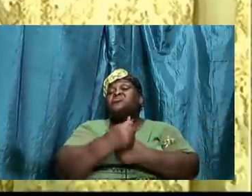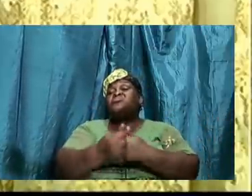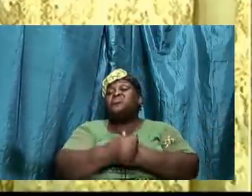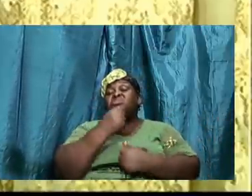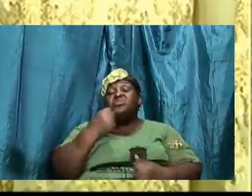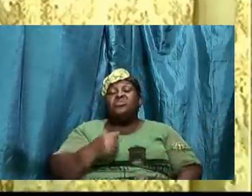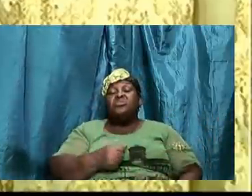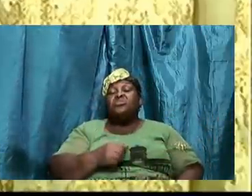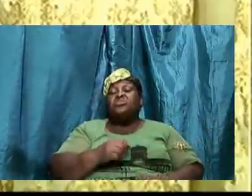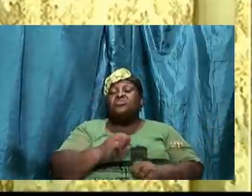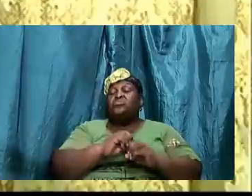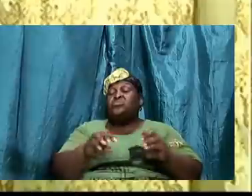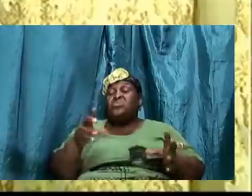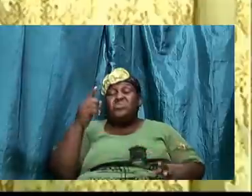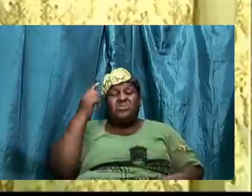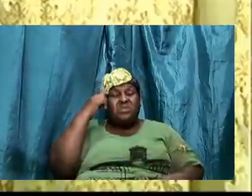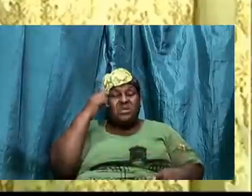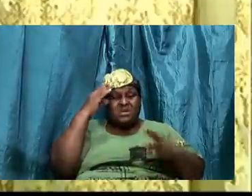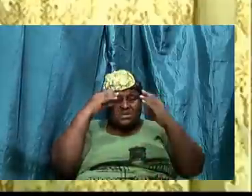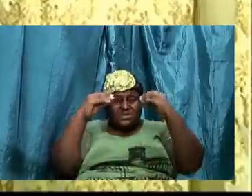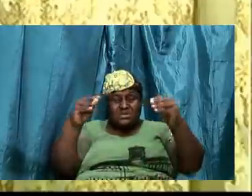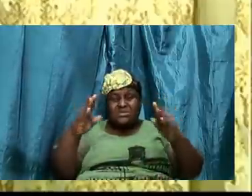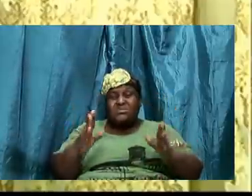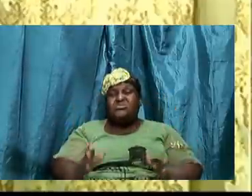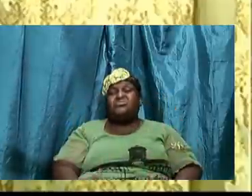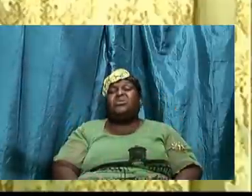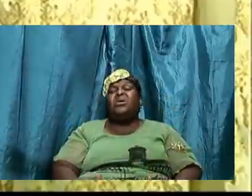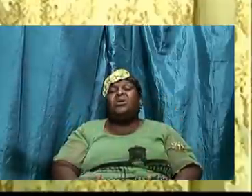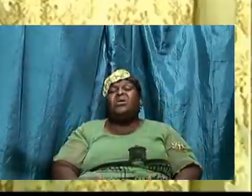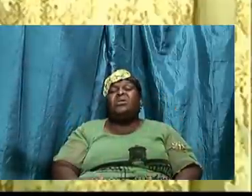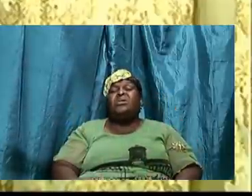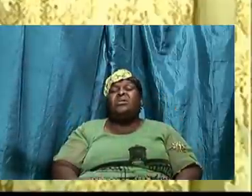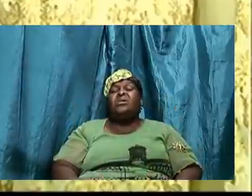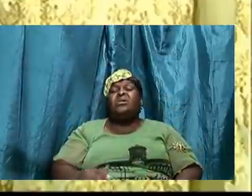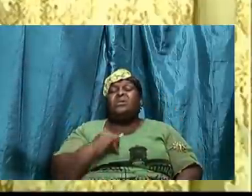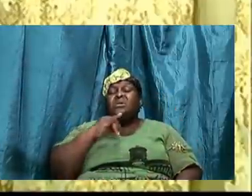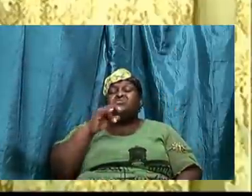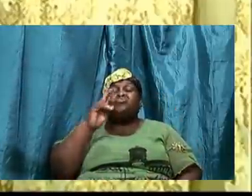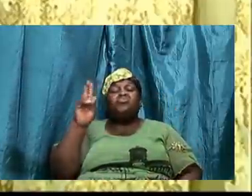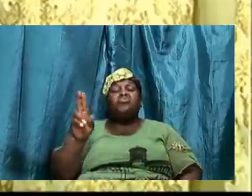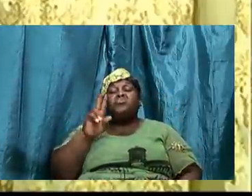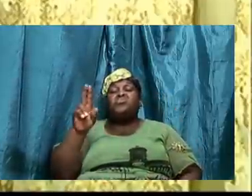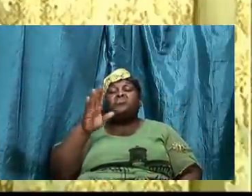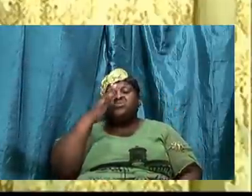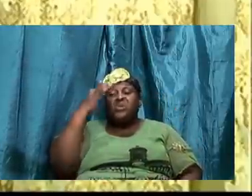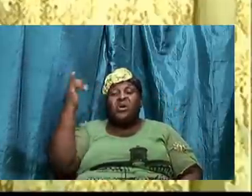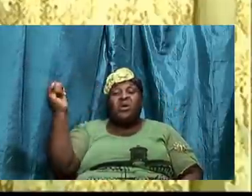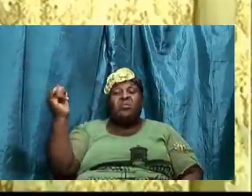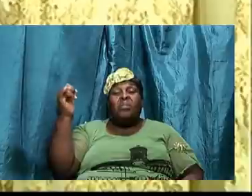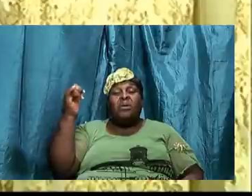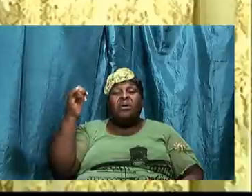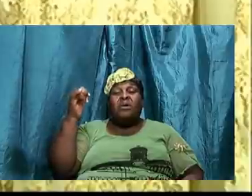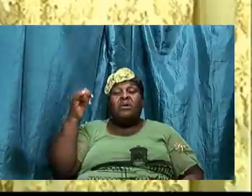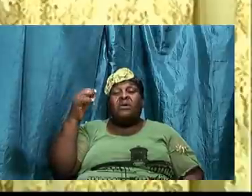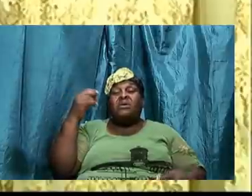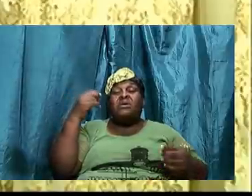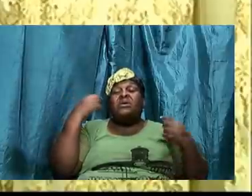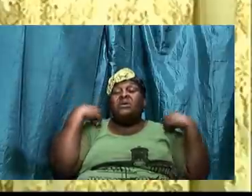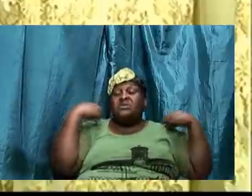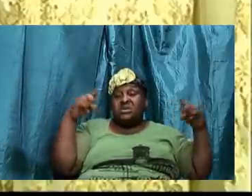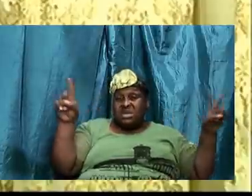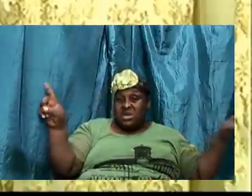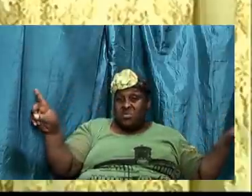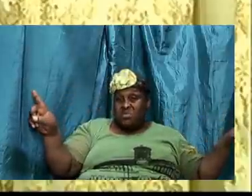lecturer. The lecturer is influenced by a spirit. Don't think that it is